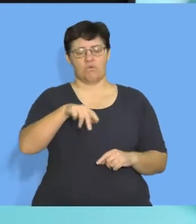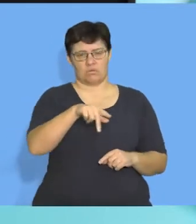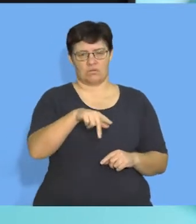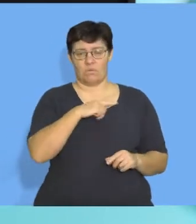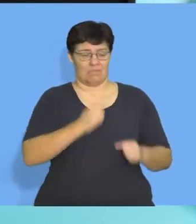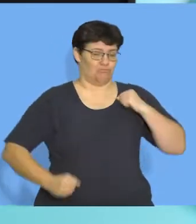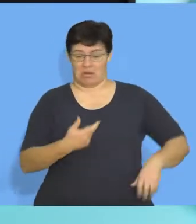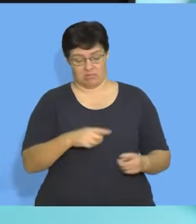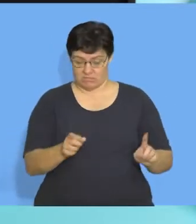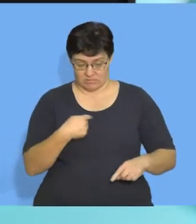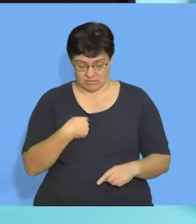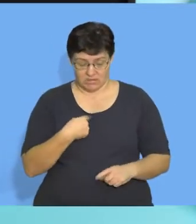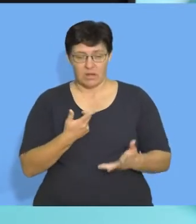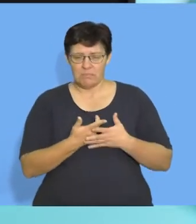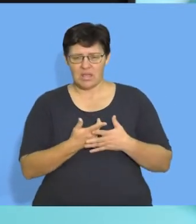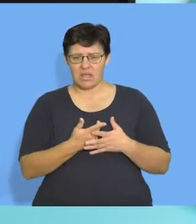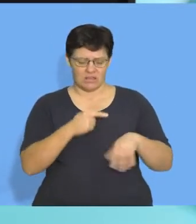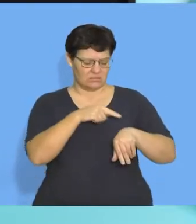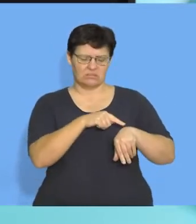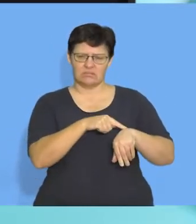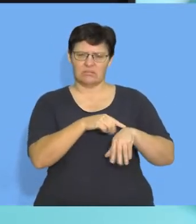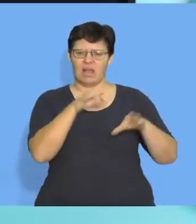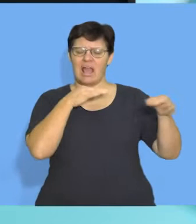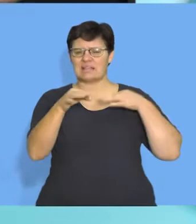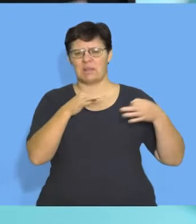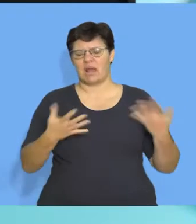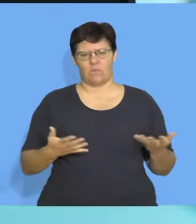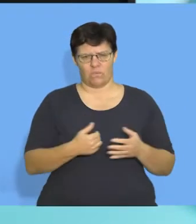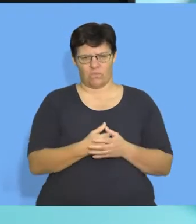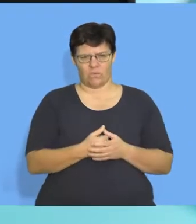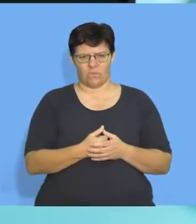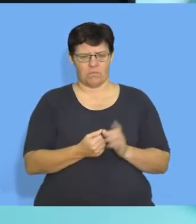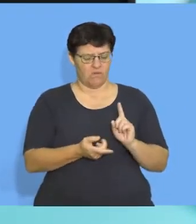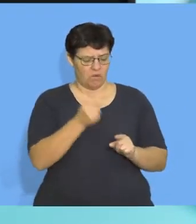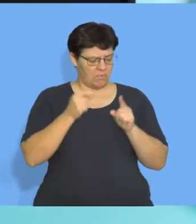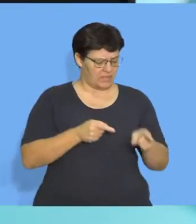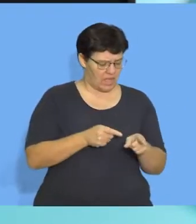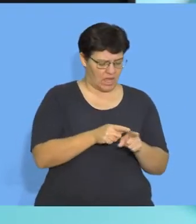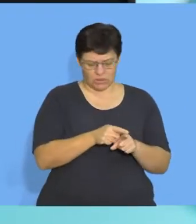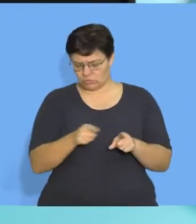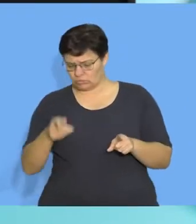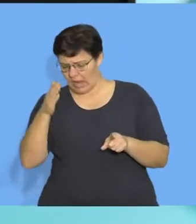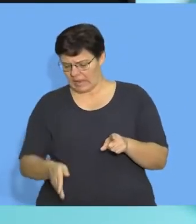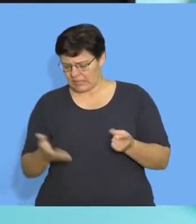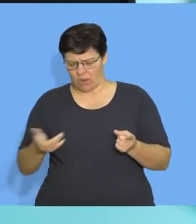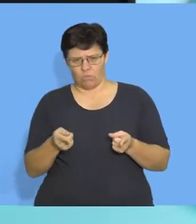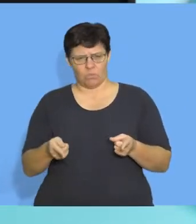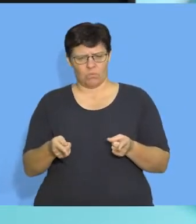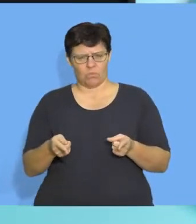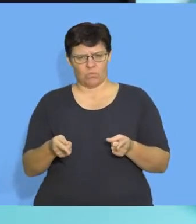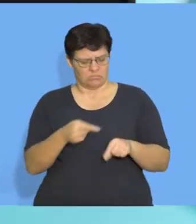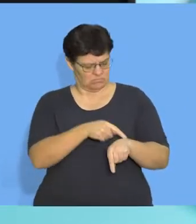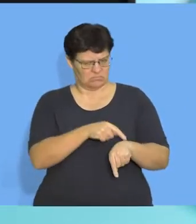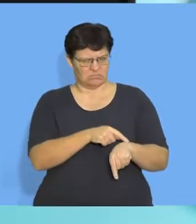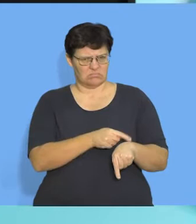don't run, how does it describe the motion for me? How does it describe where I went, where I ended, all of those sort of